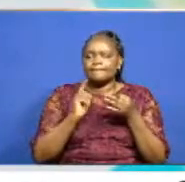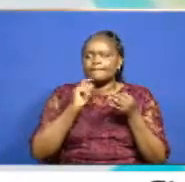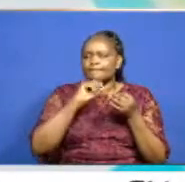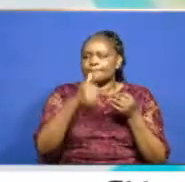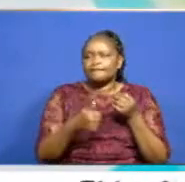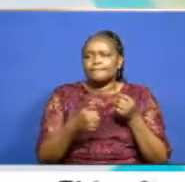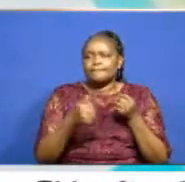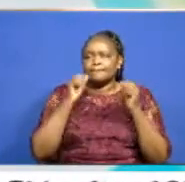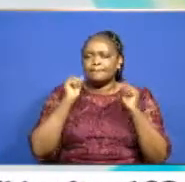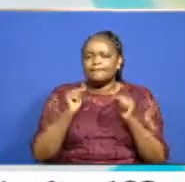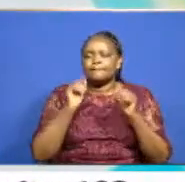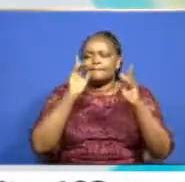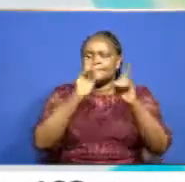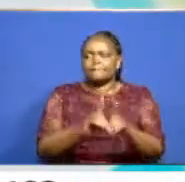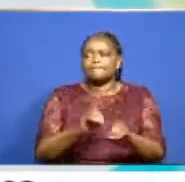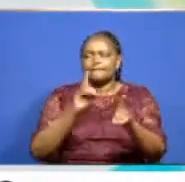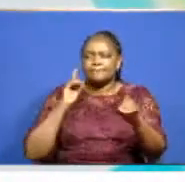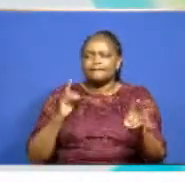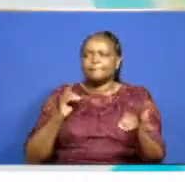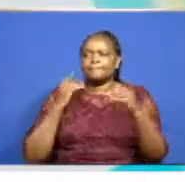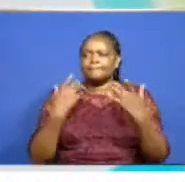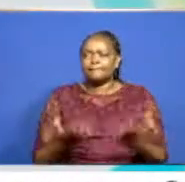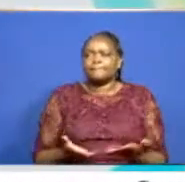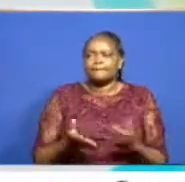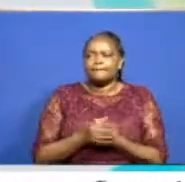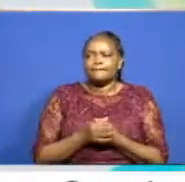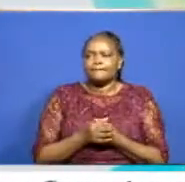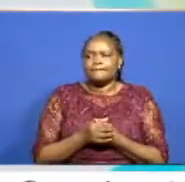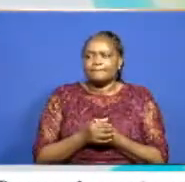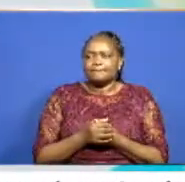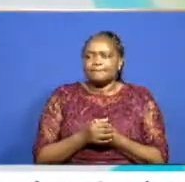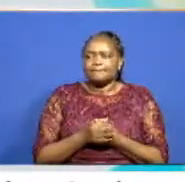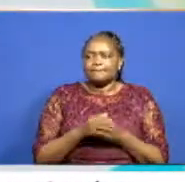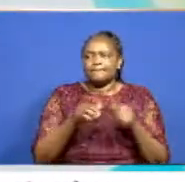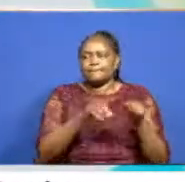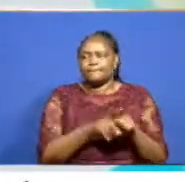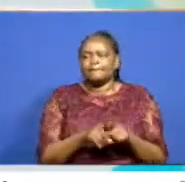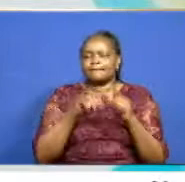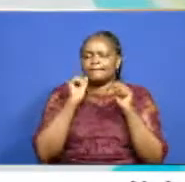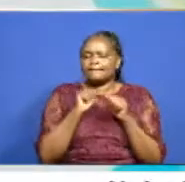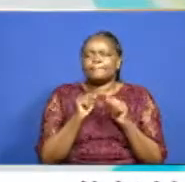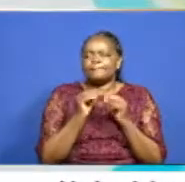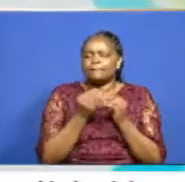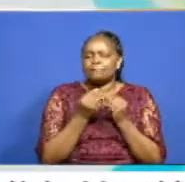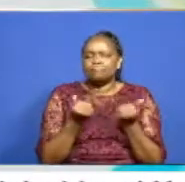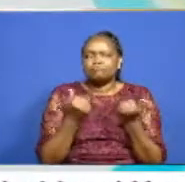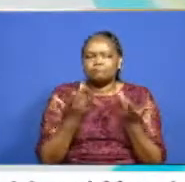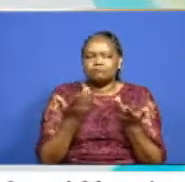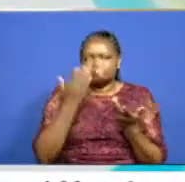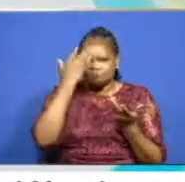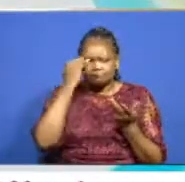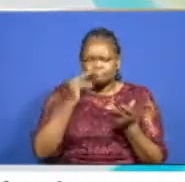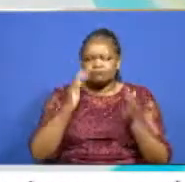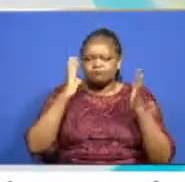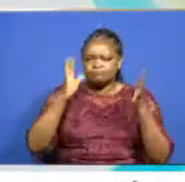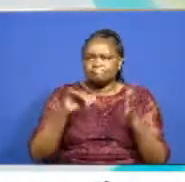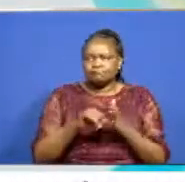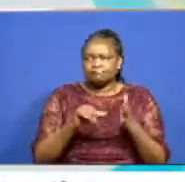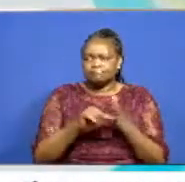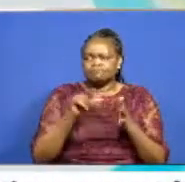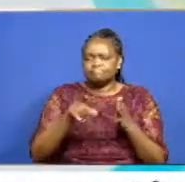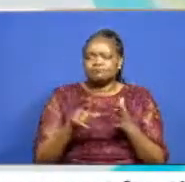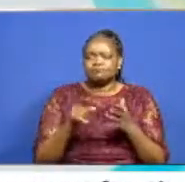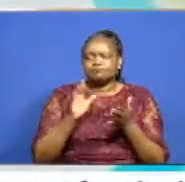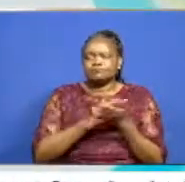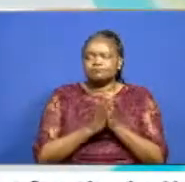of social and physical distancing in our educational institutions? How are we going to manage that? Because that is going to be a very big issue. And this being a contagious